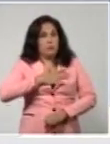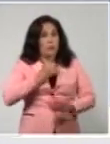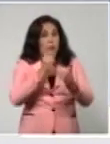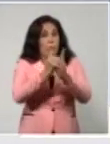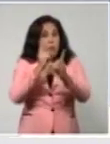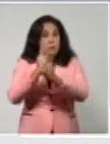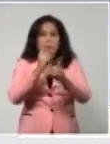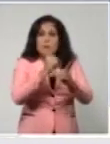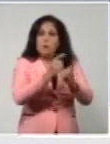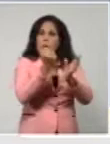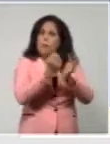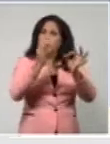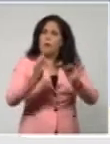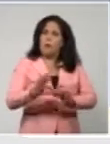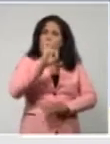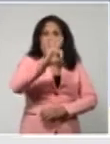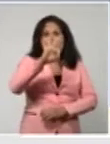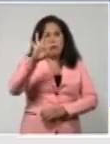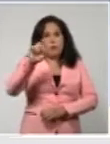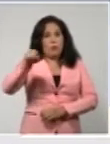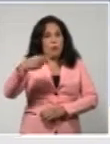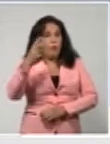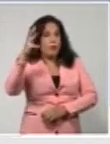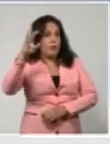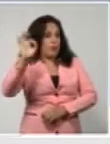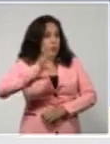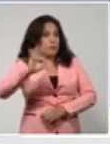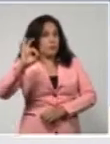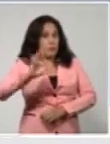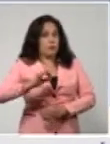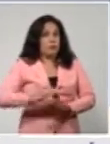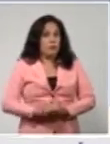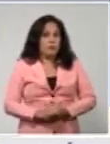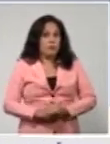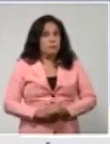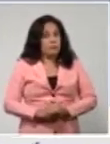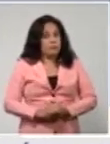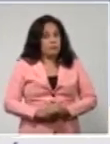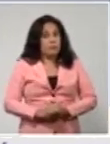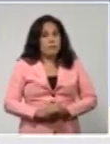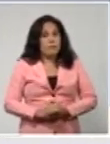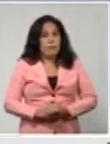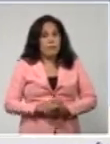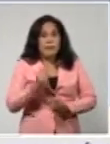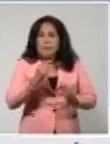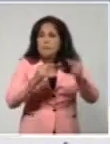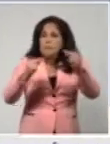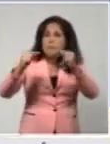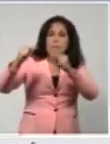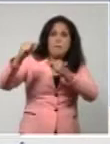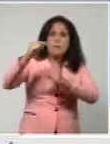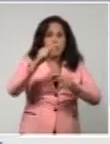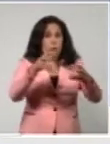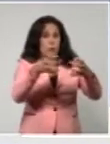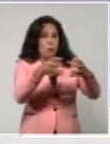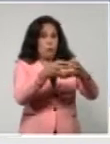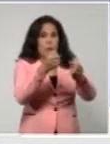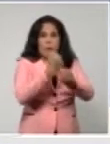2,404 Cubans have been diagnosed with the virus. Confirmed case contacts represent